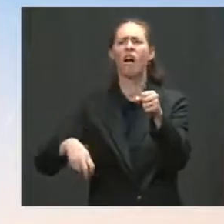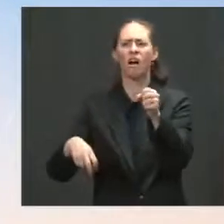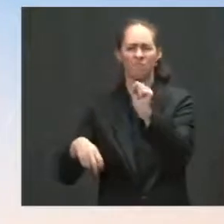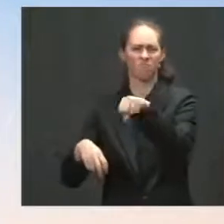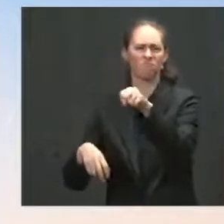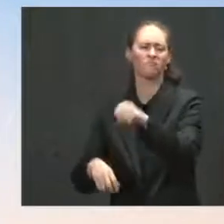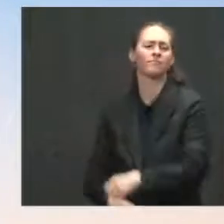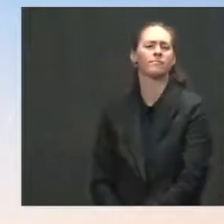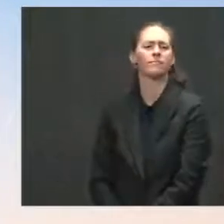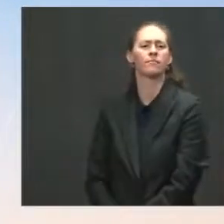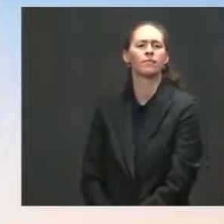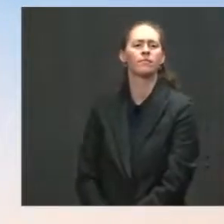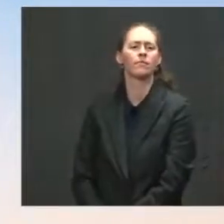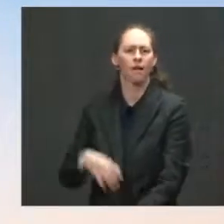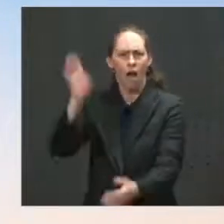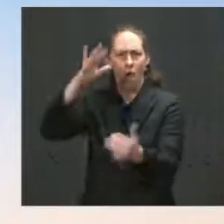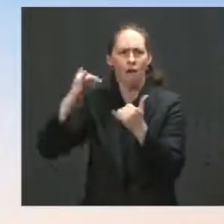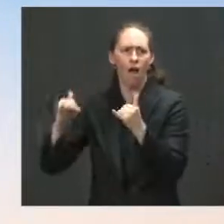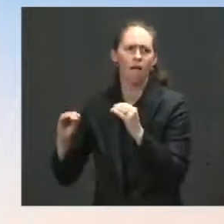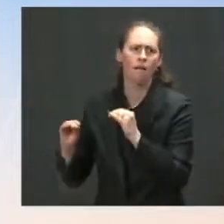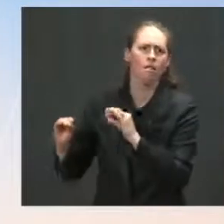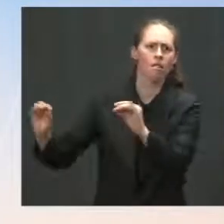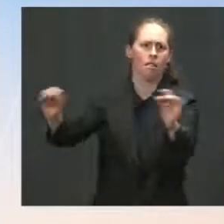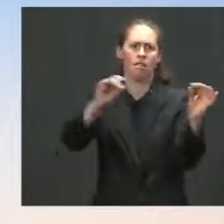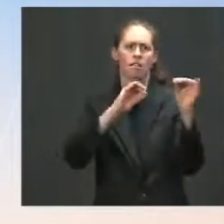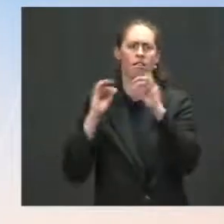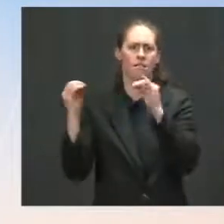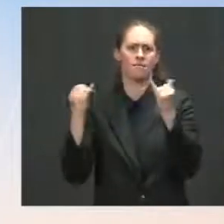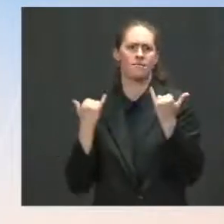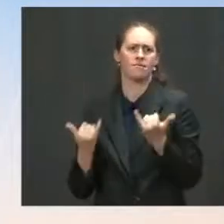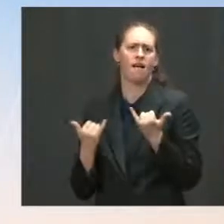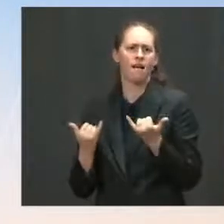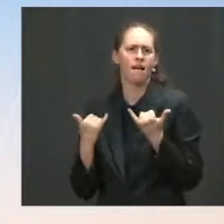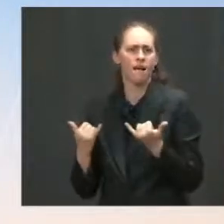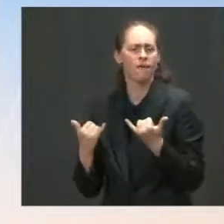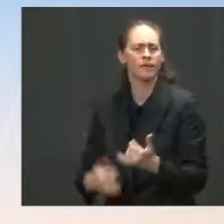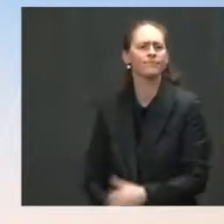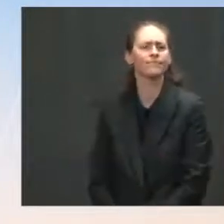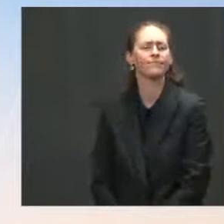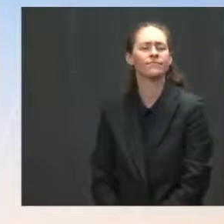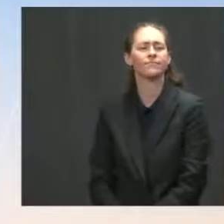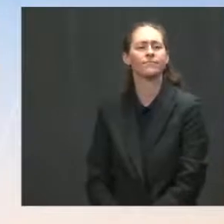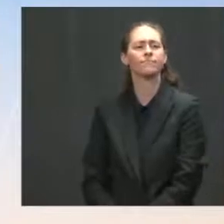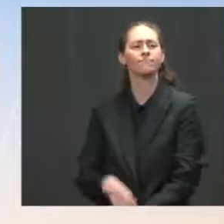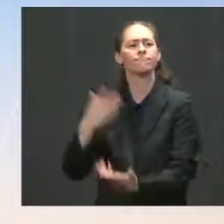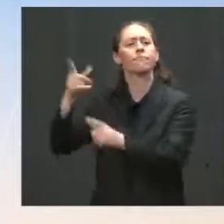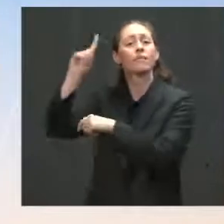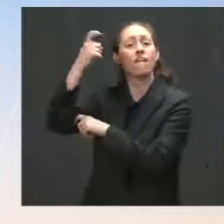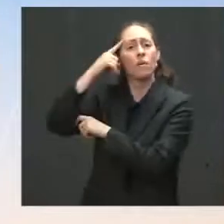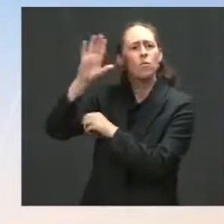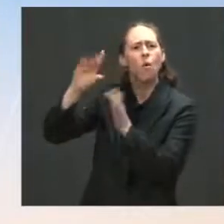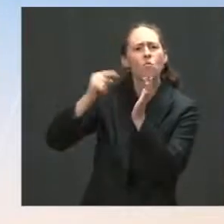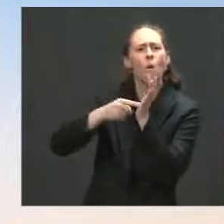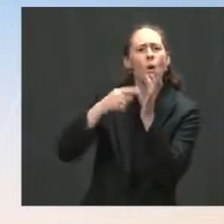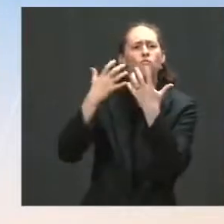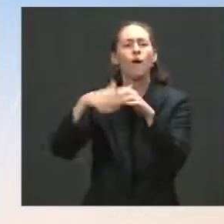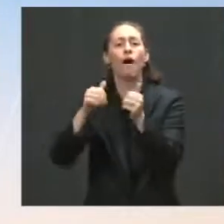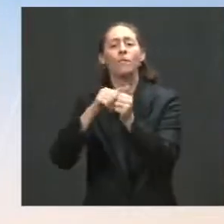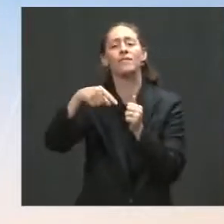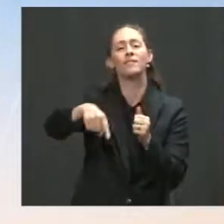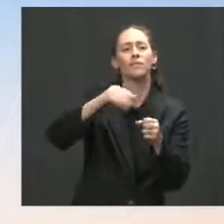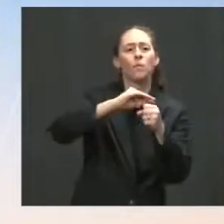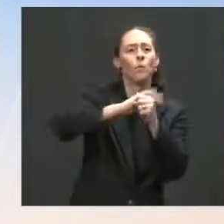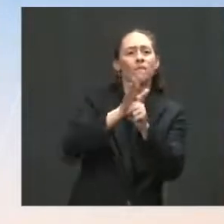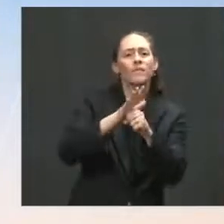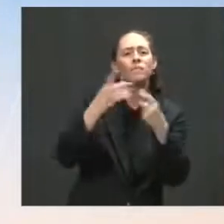from the president in recent days, about the vital role that governors play in the nation's COVID response. In this period, while Governor Cuomo is still in office,